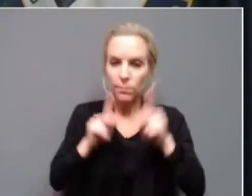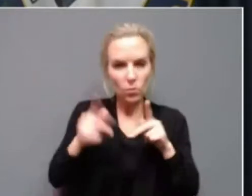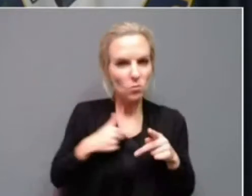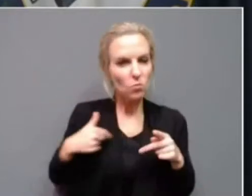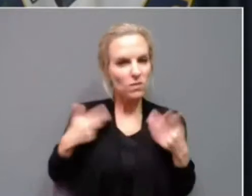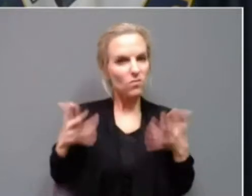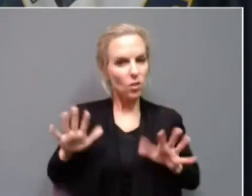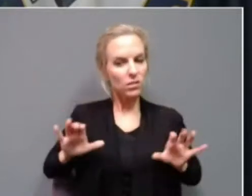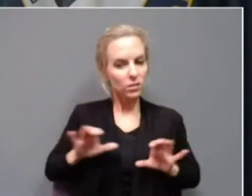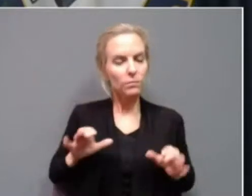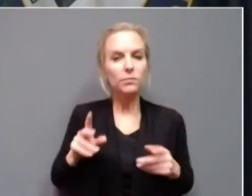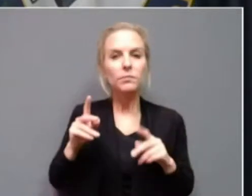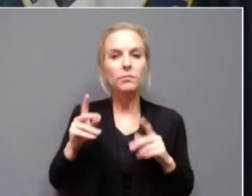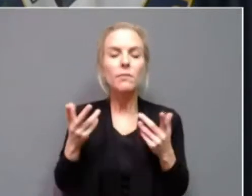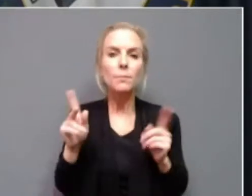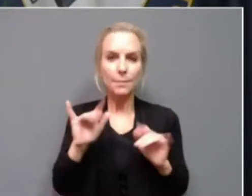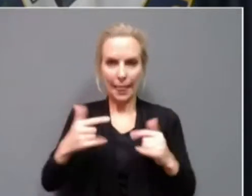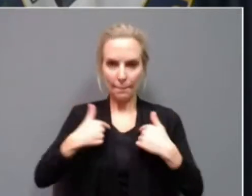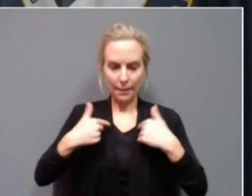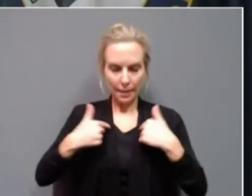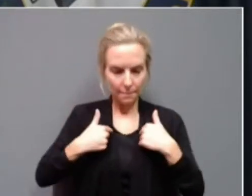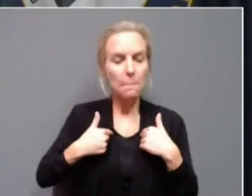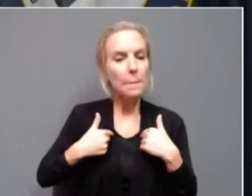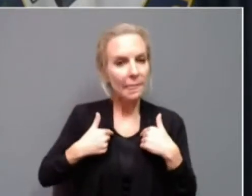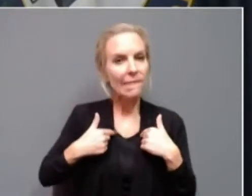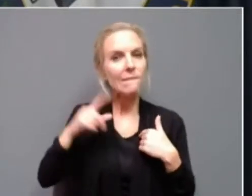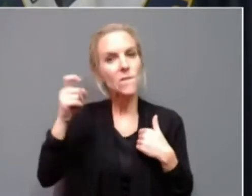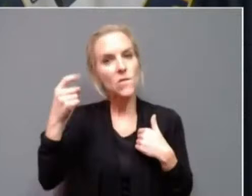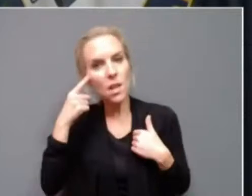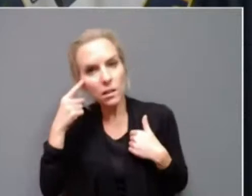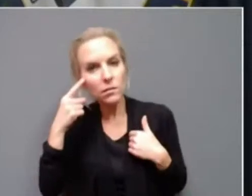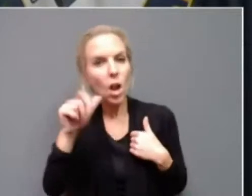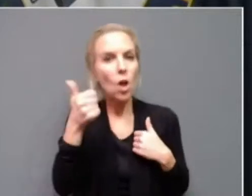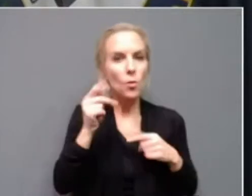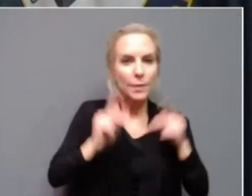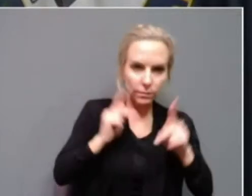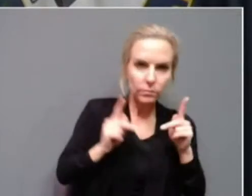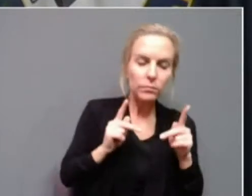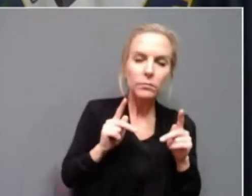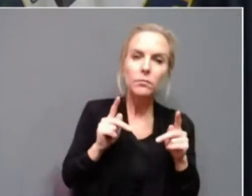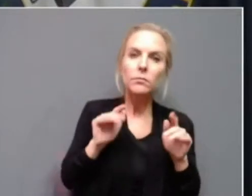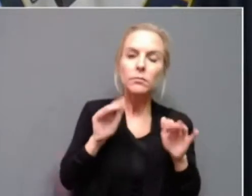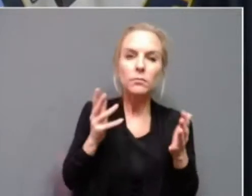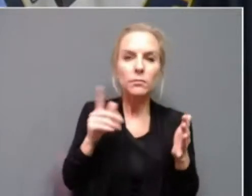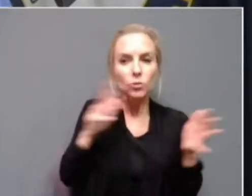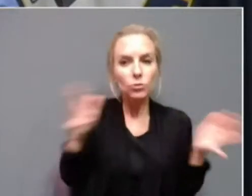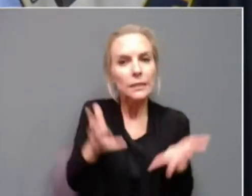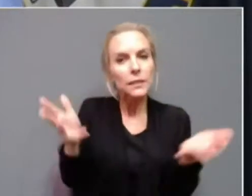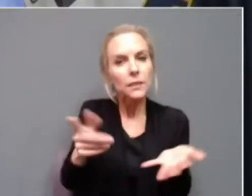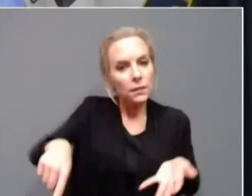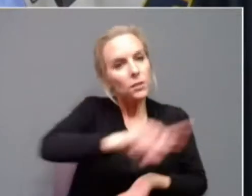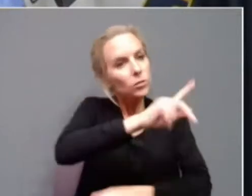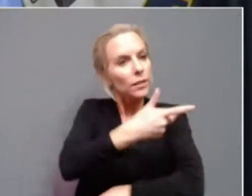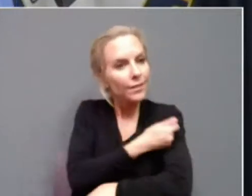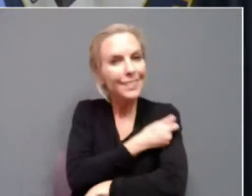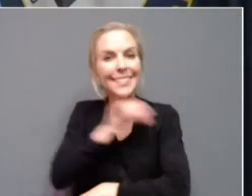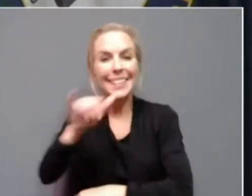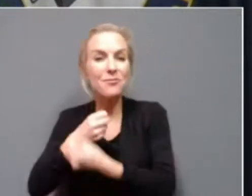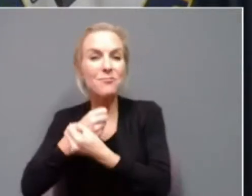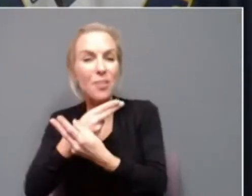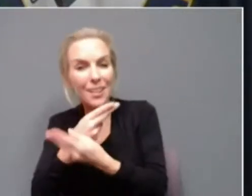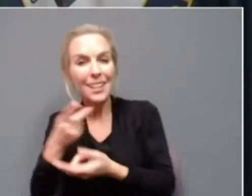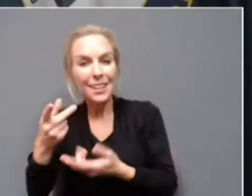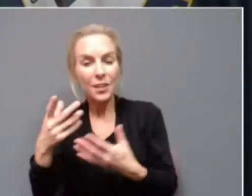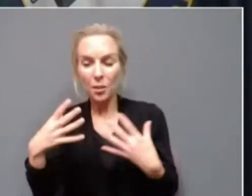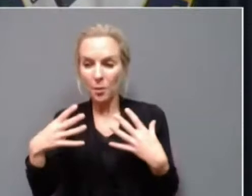you've had folks like me, governors and others, asking people to get vaccinated. You've had folks like Dr. Stack, public health